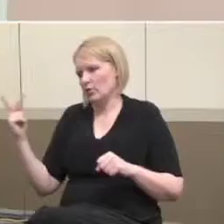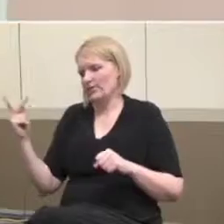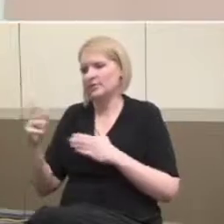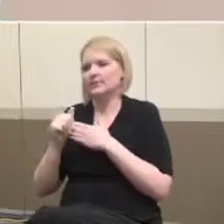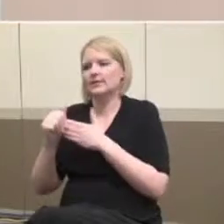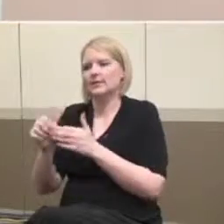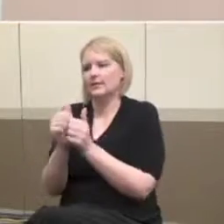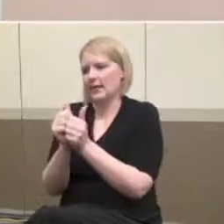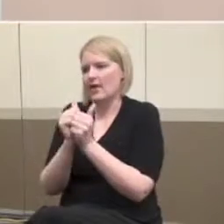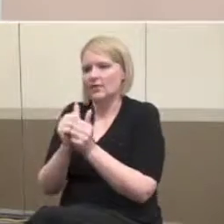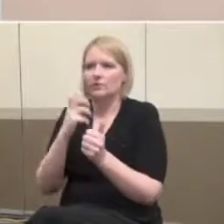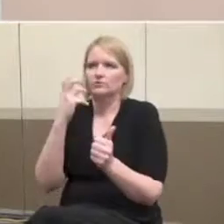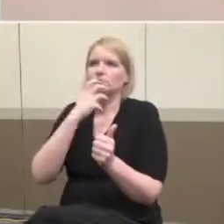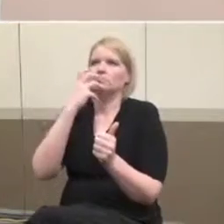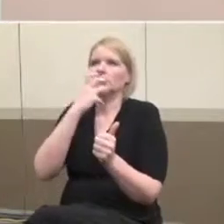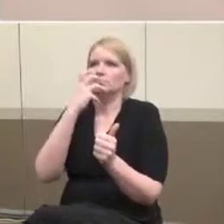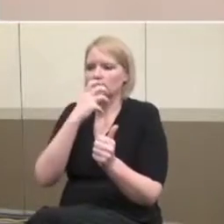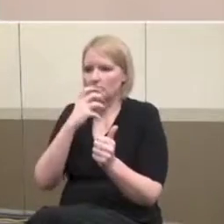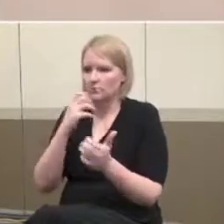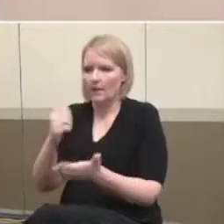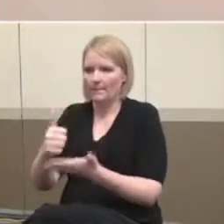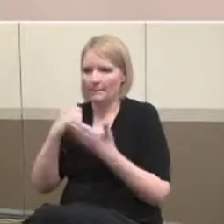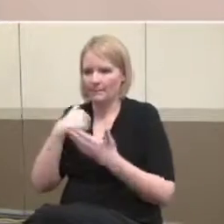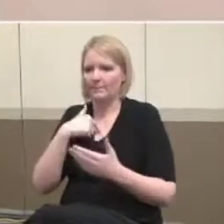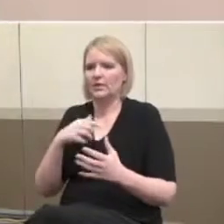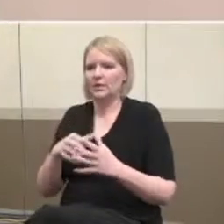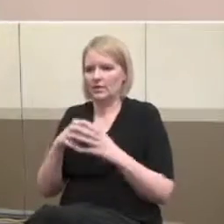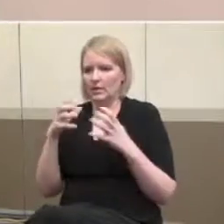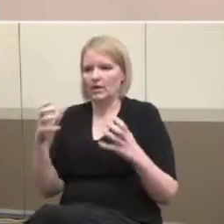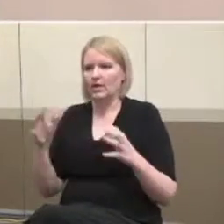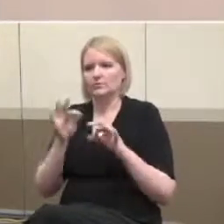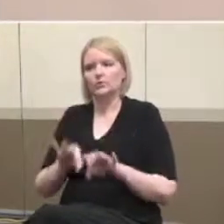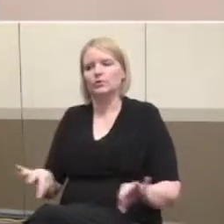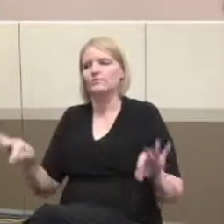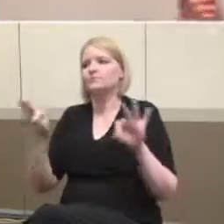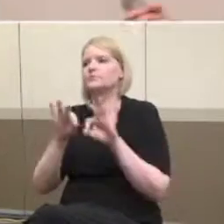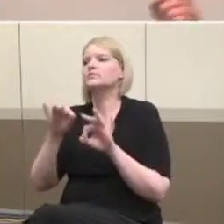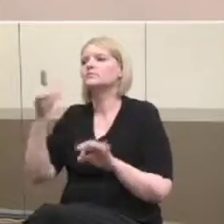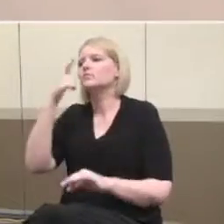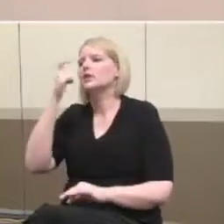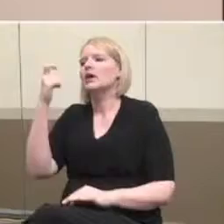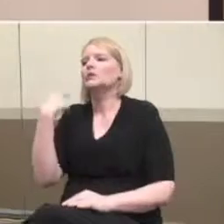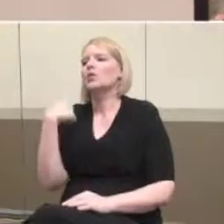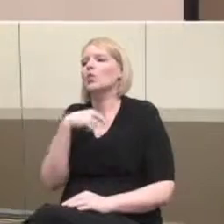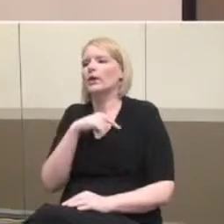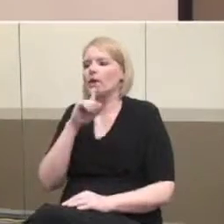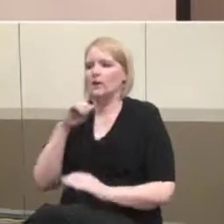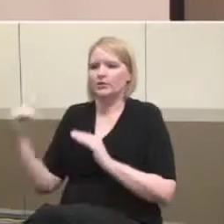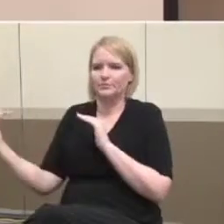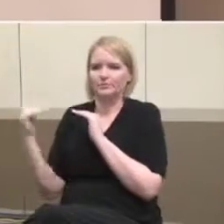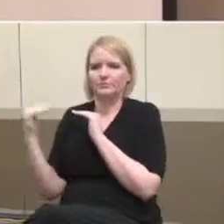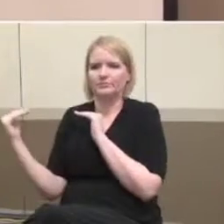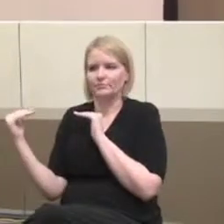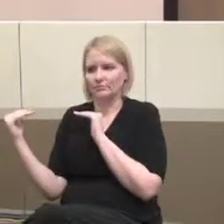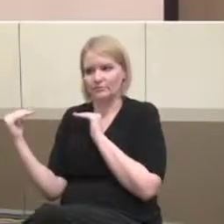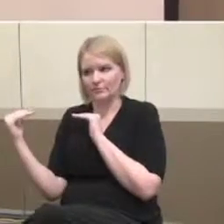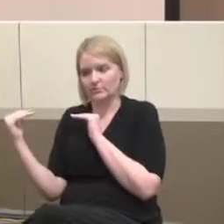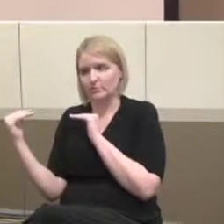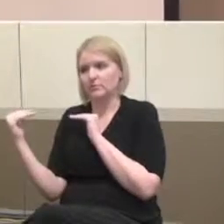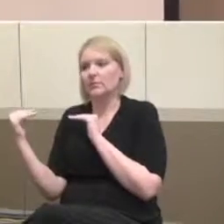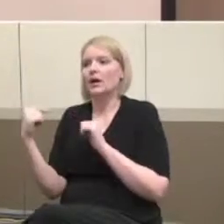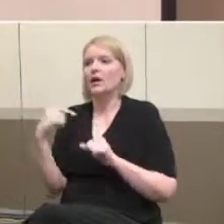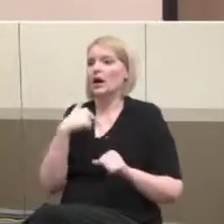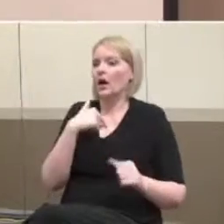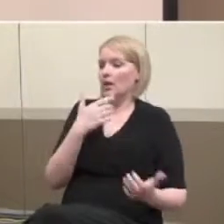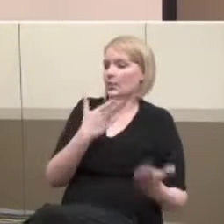the group together, and that has been so helpful and important to me because we are equal partners. And I